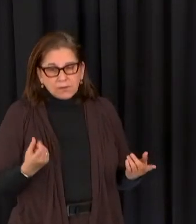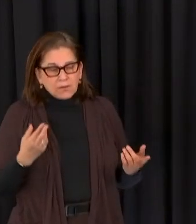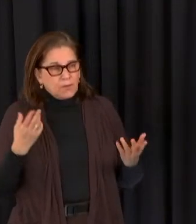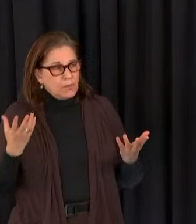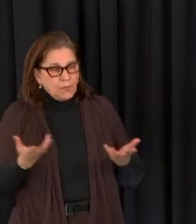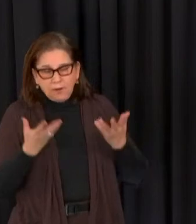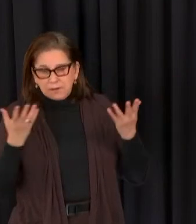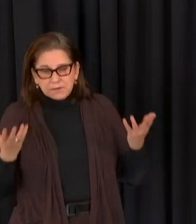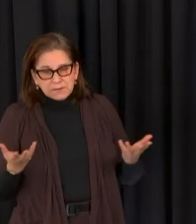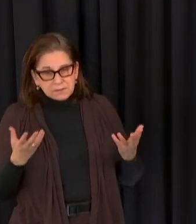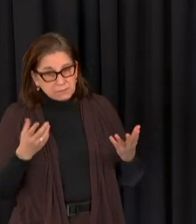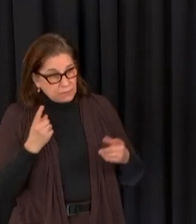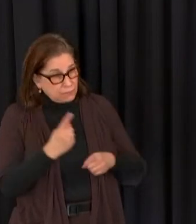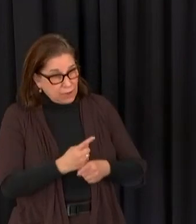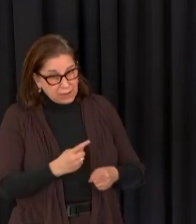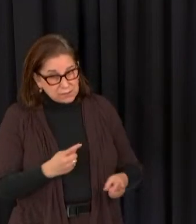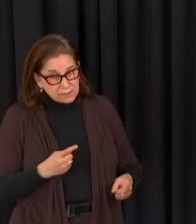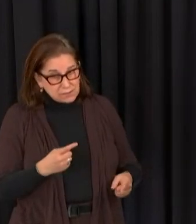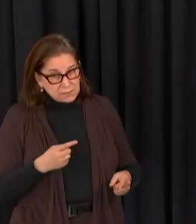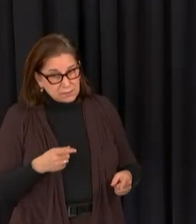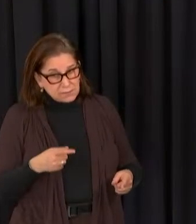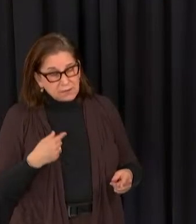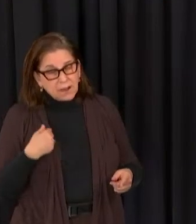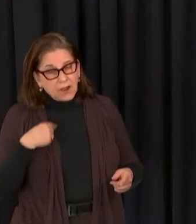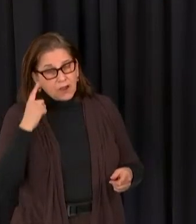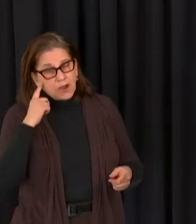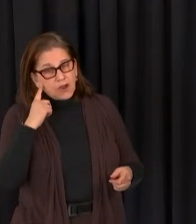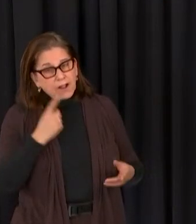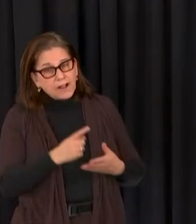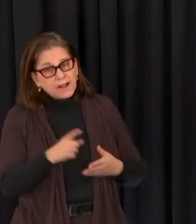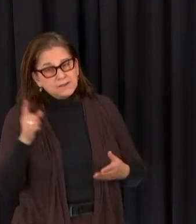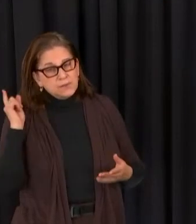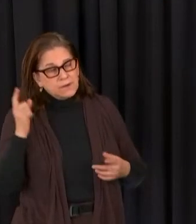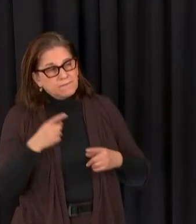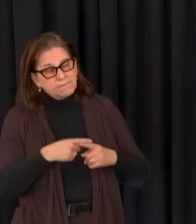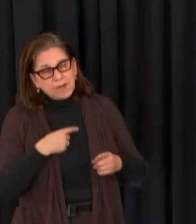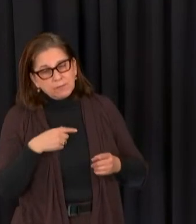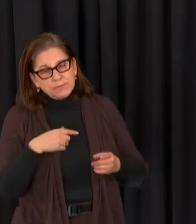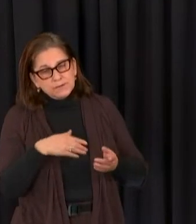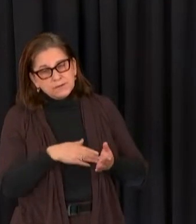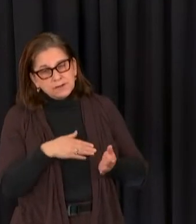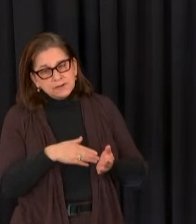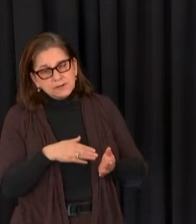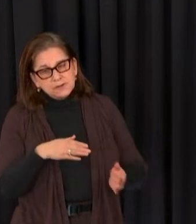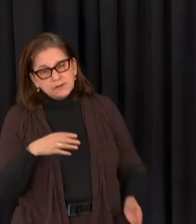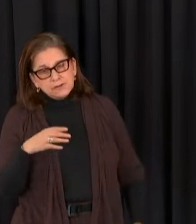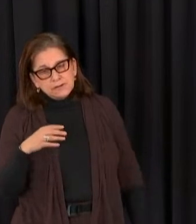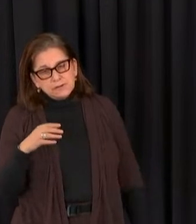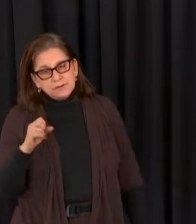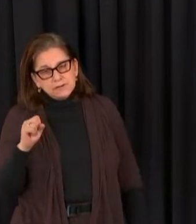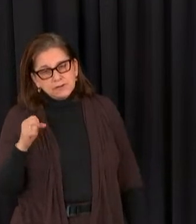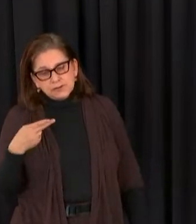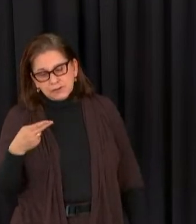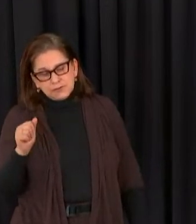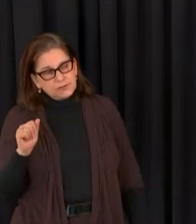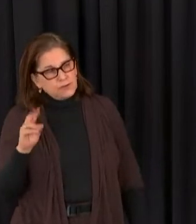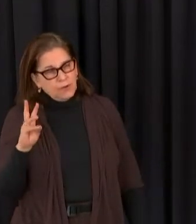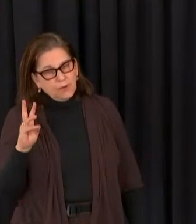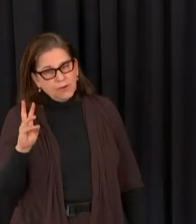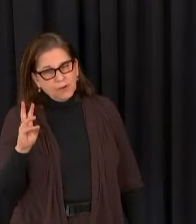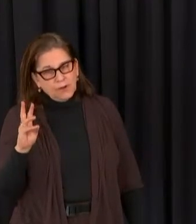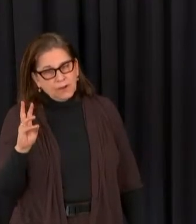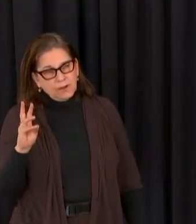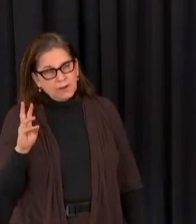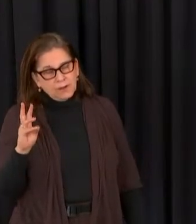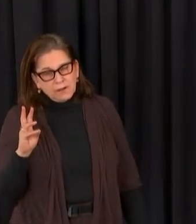whatever in those neighborhoods. This is what I heard last week from Dr. Shah. So I'm wondering, will there be a point where you tell the general population,